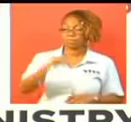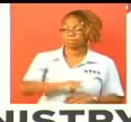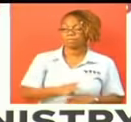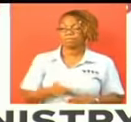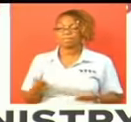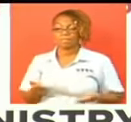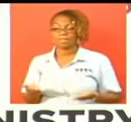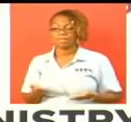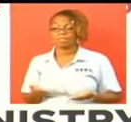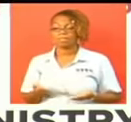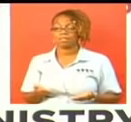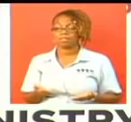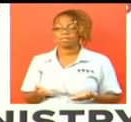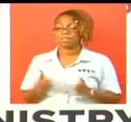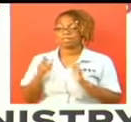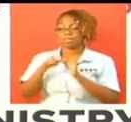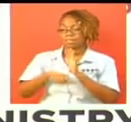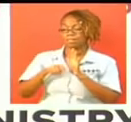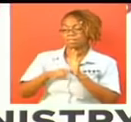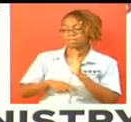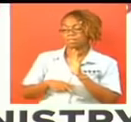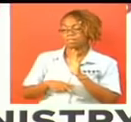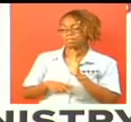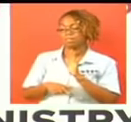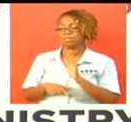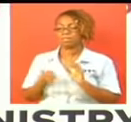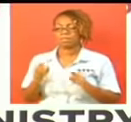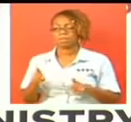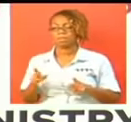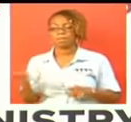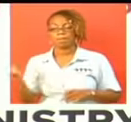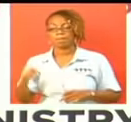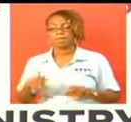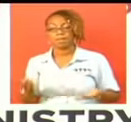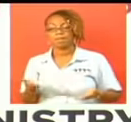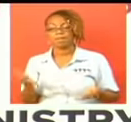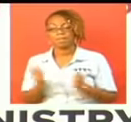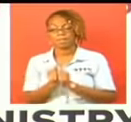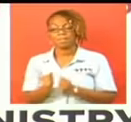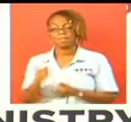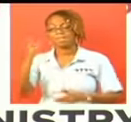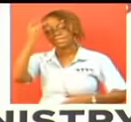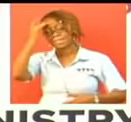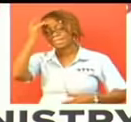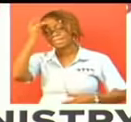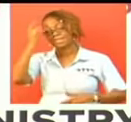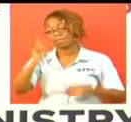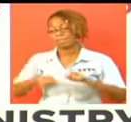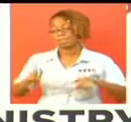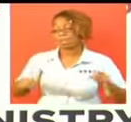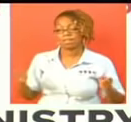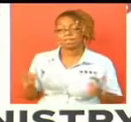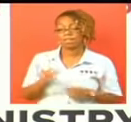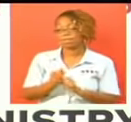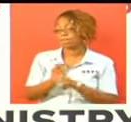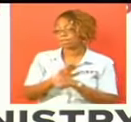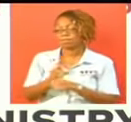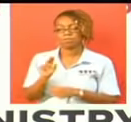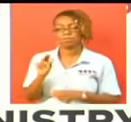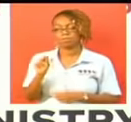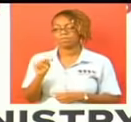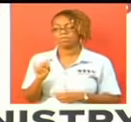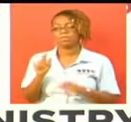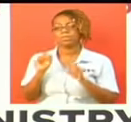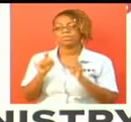in place, especially within the parallel healthcare system, are all of the infection prevention and control measures that are implemented